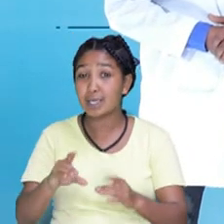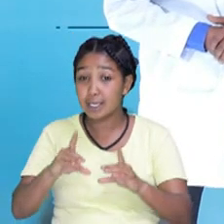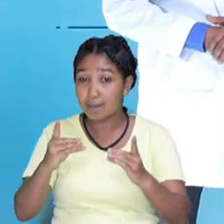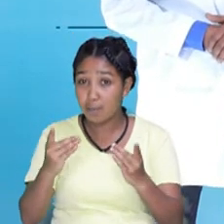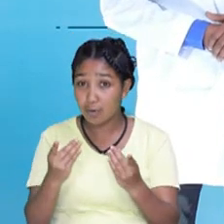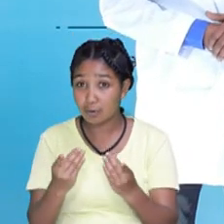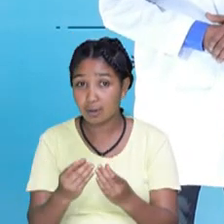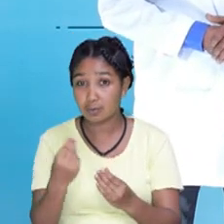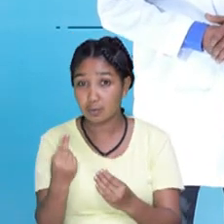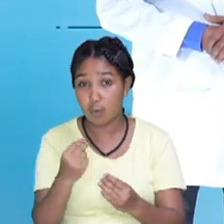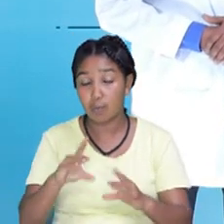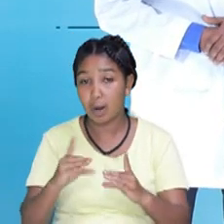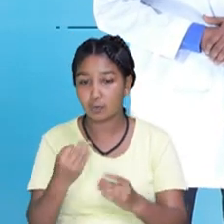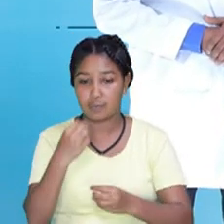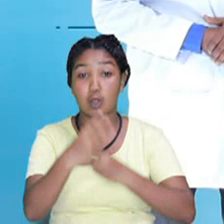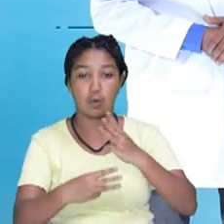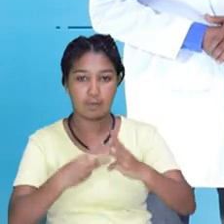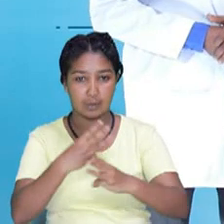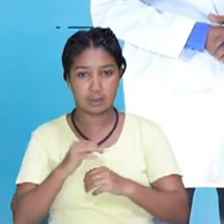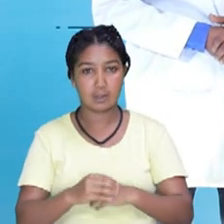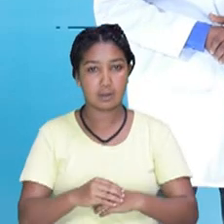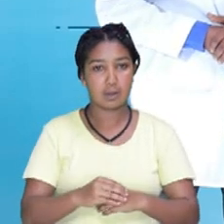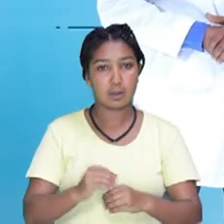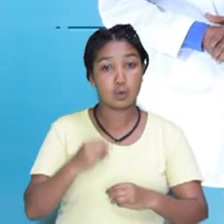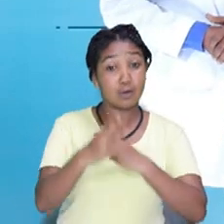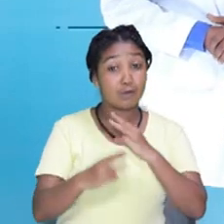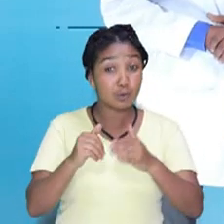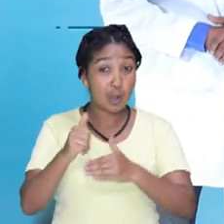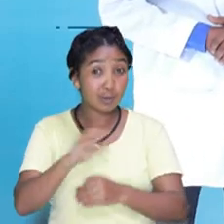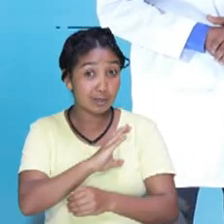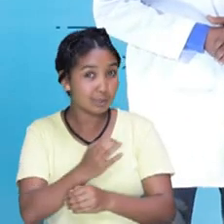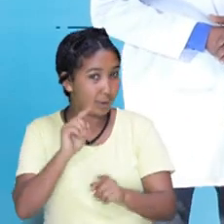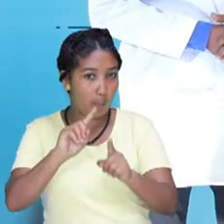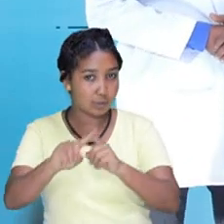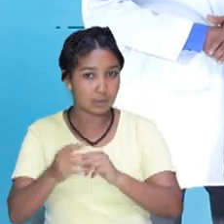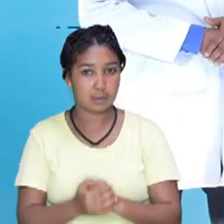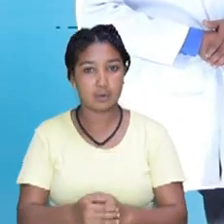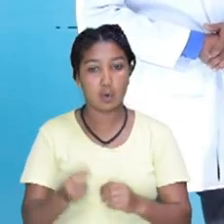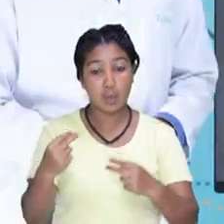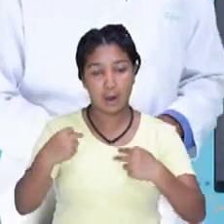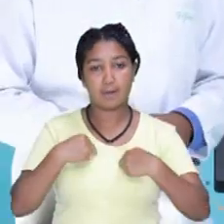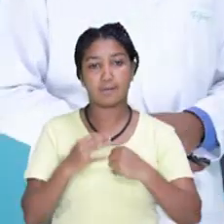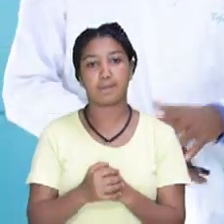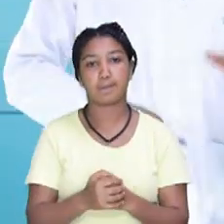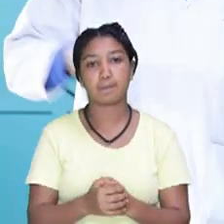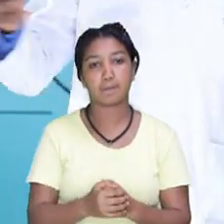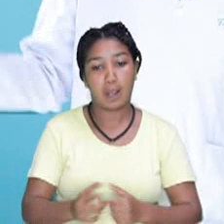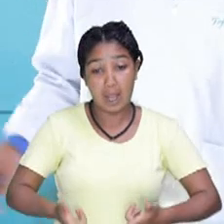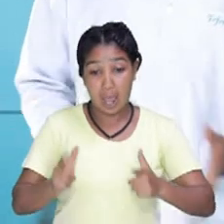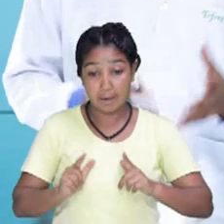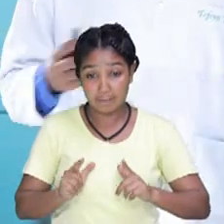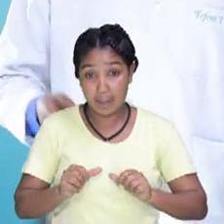most important part of the universe. Universe without energy is impossible. We have